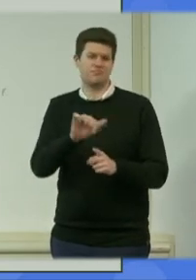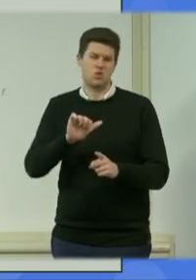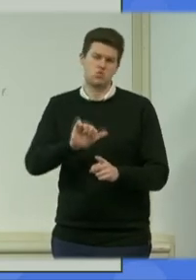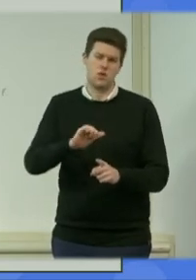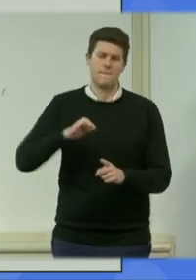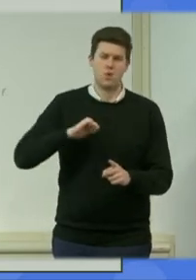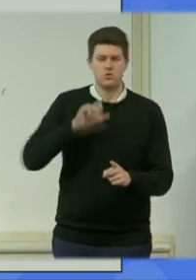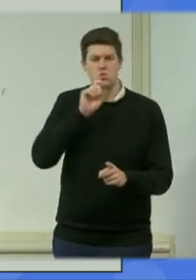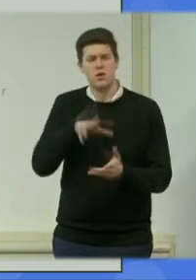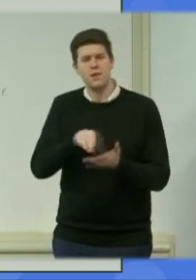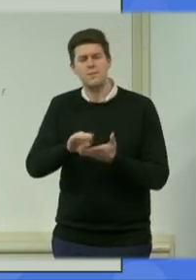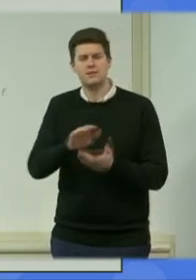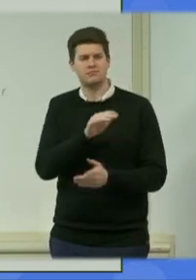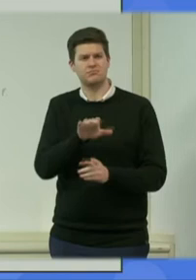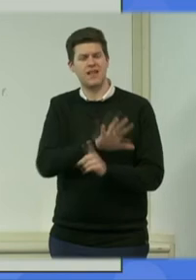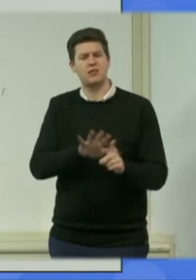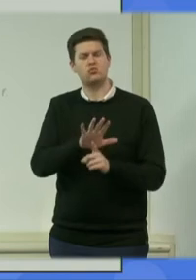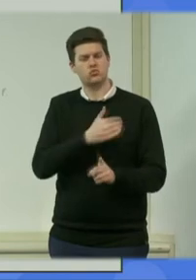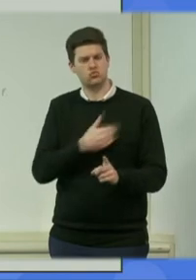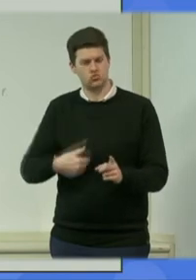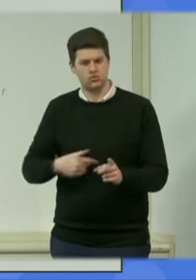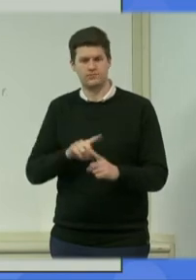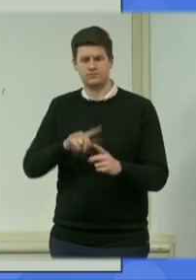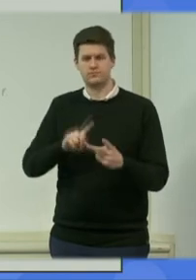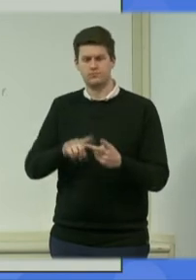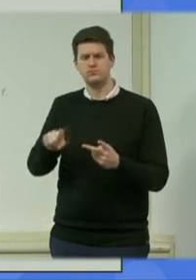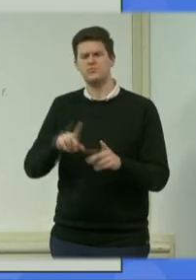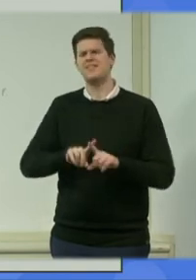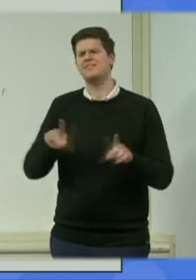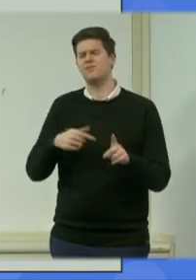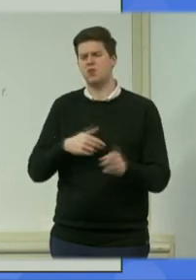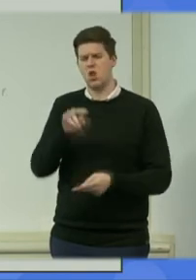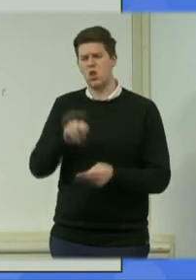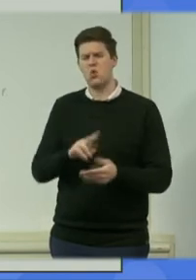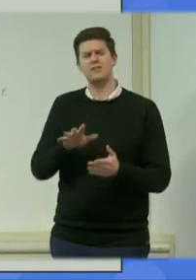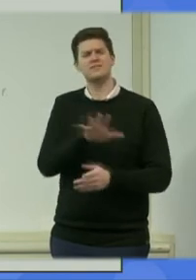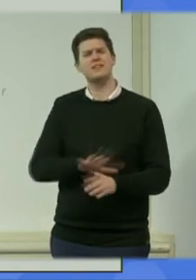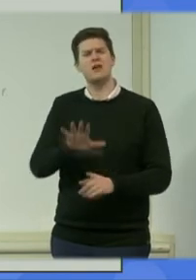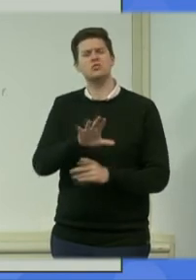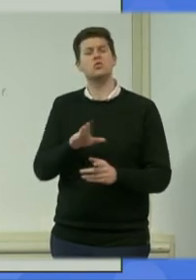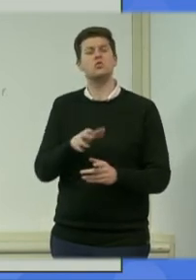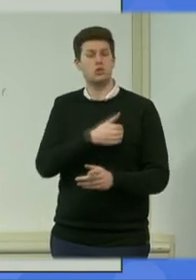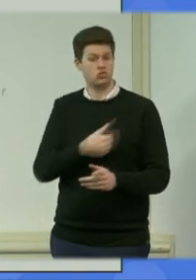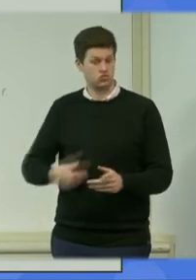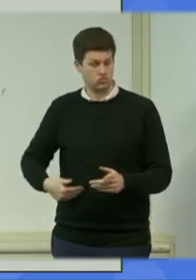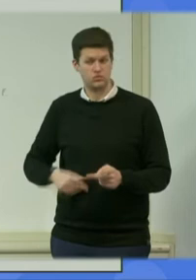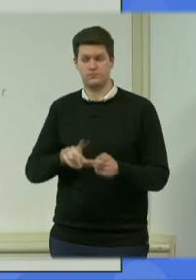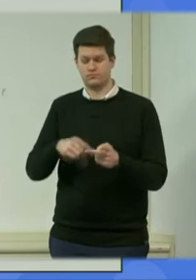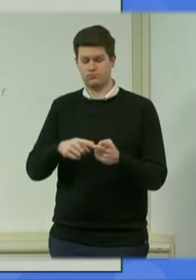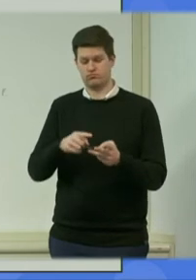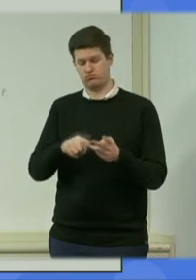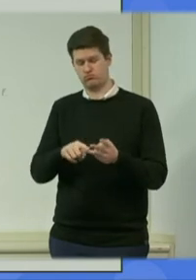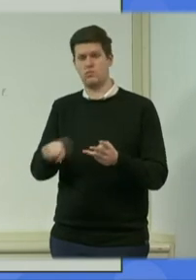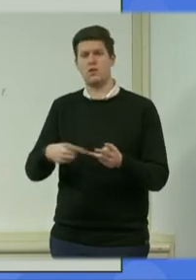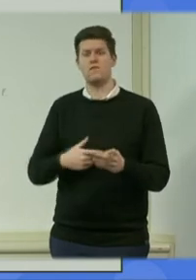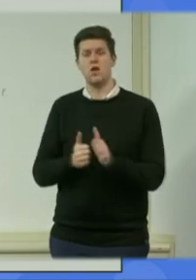self-employed, you pay some income tax, and you pay a lower rate of national insurance. And if you set up a little company, well, the company